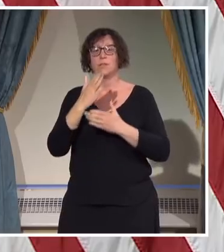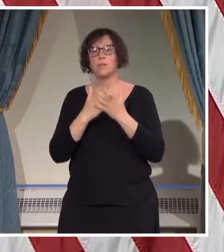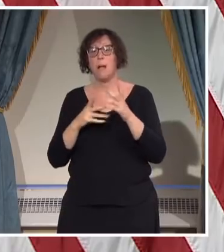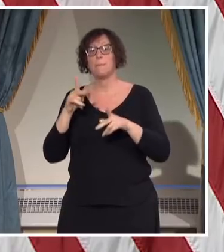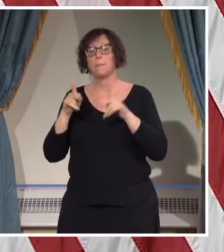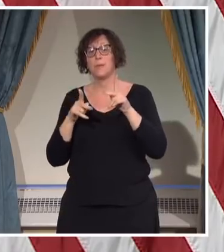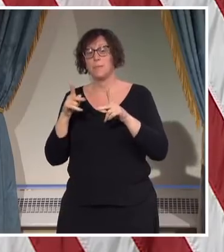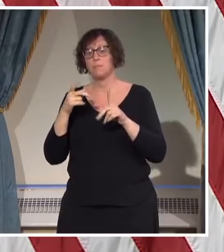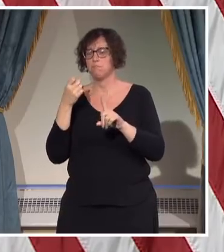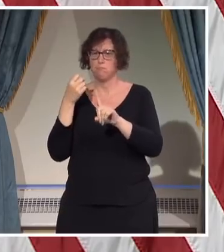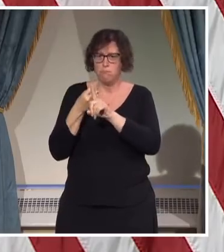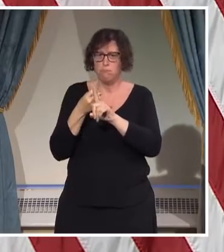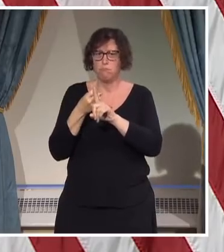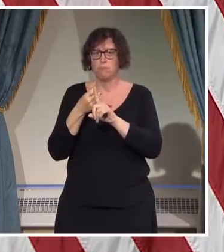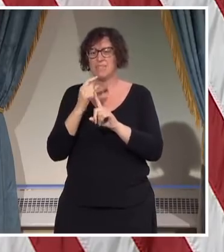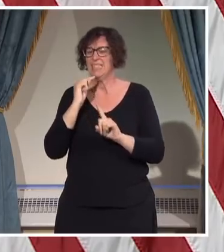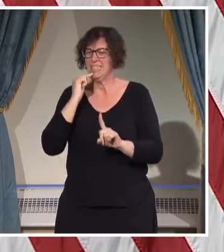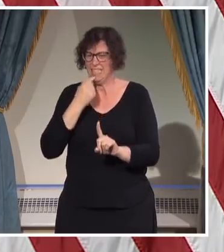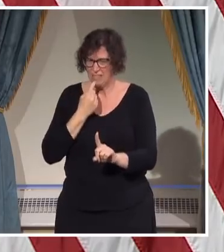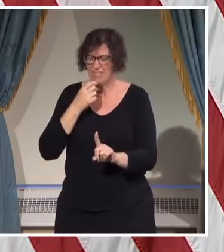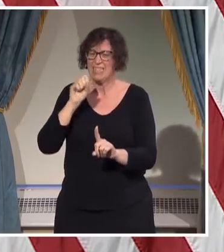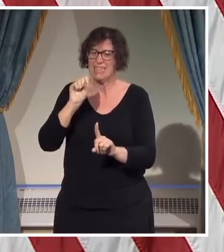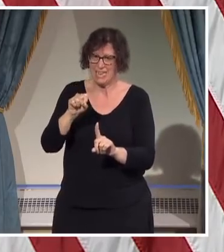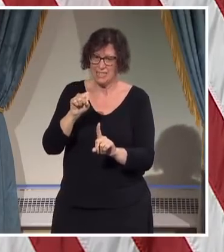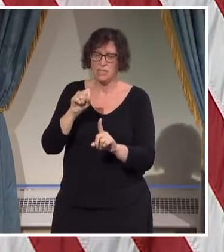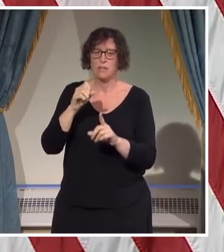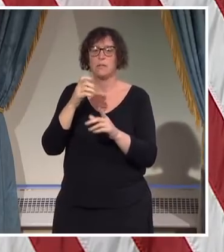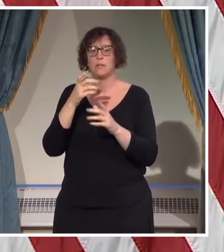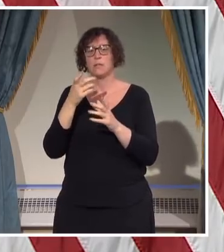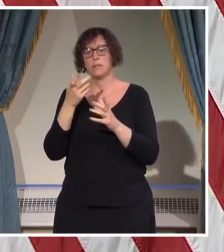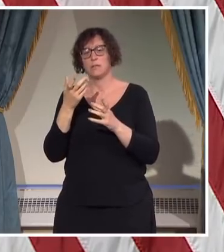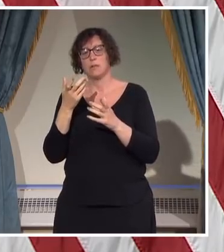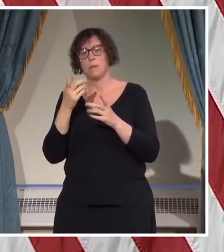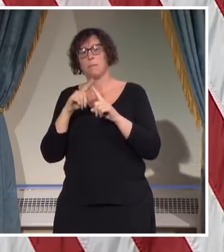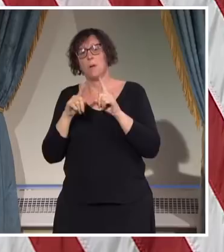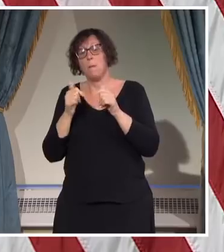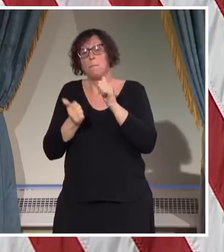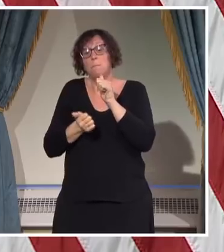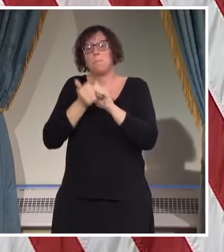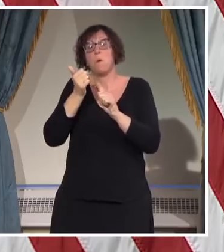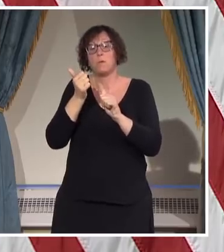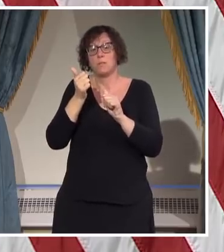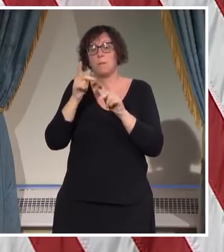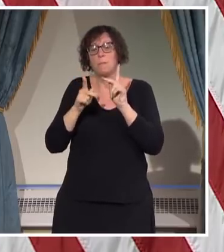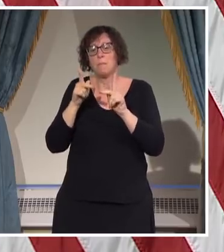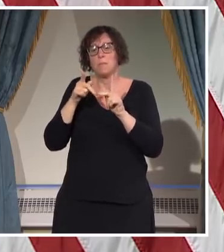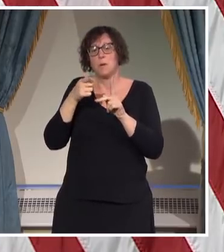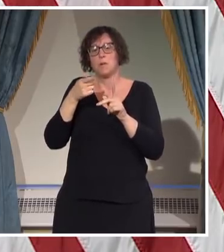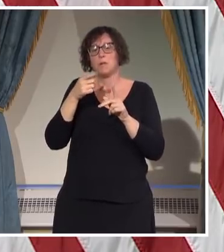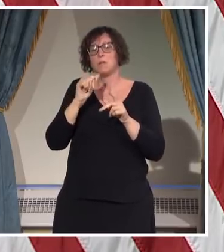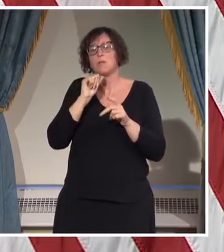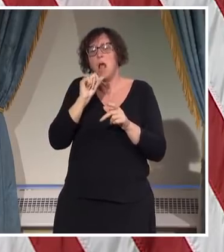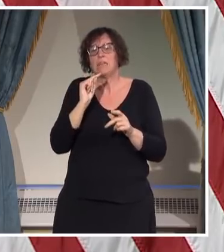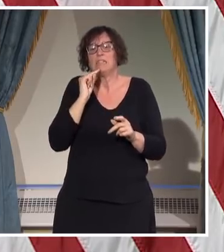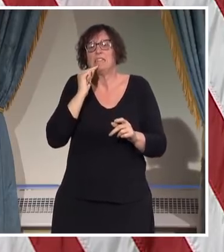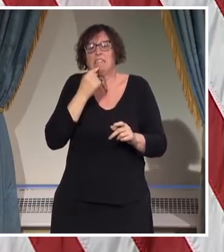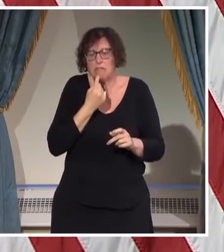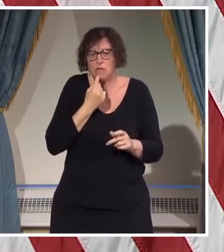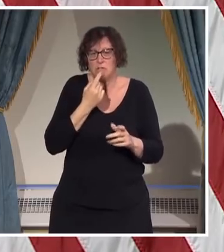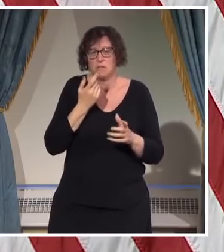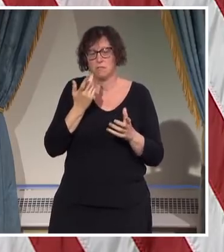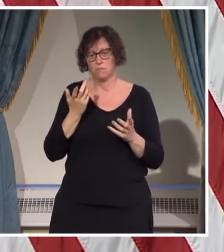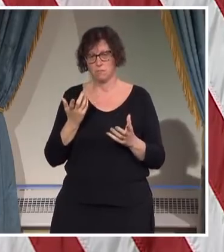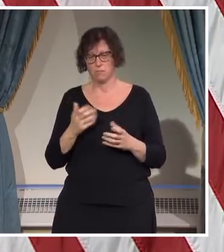50% or 45% or 40%, whatever it is, a certain number of New Yorkers will not contract this disease this season. And of the ones who